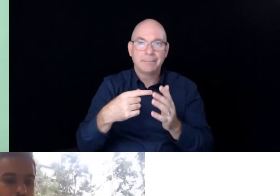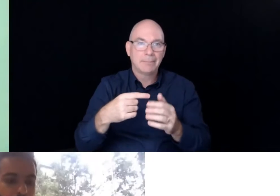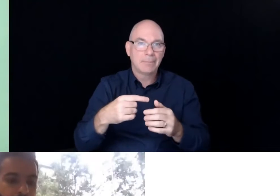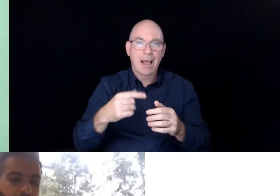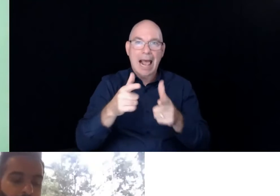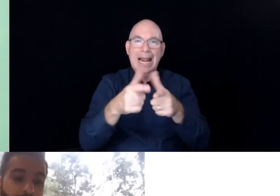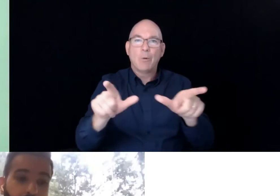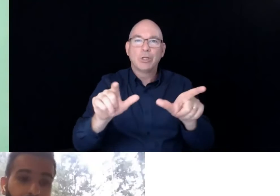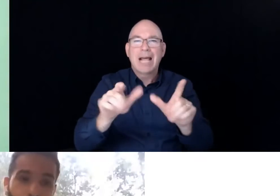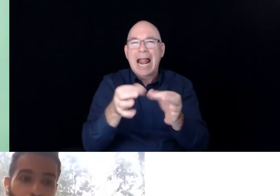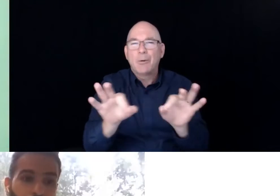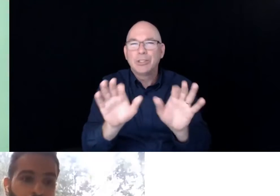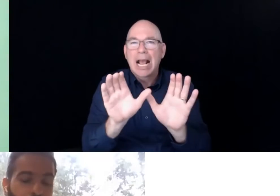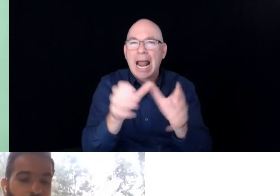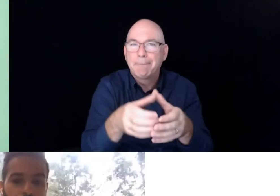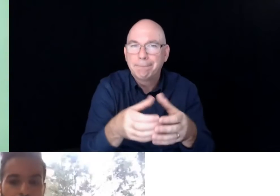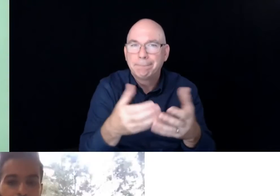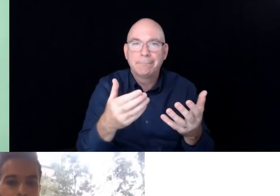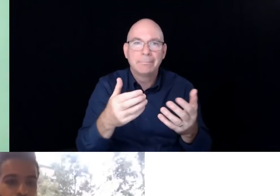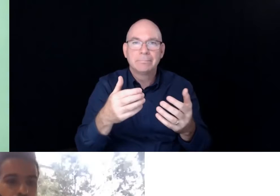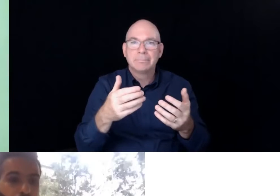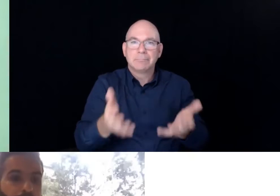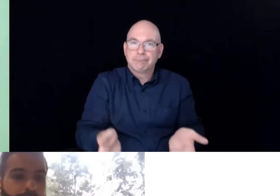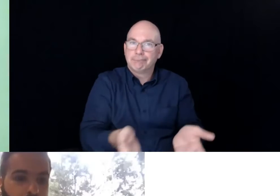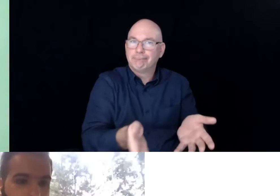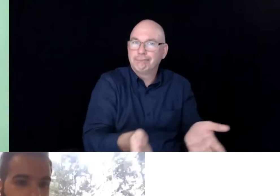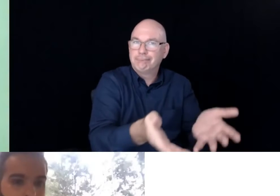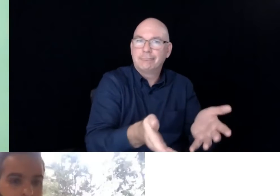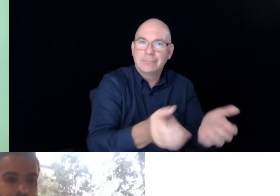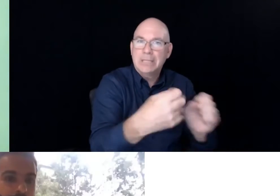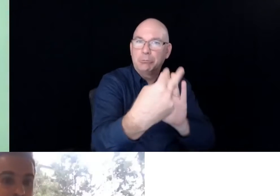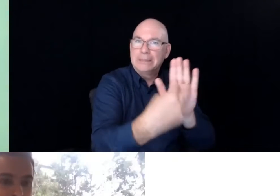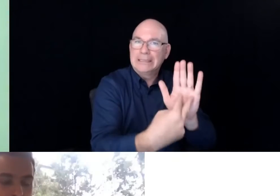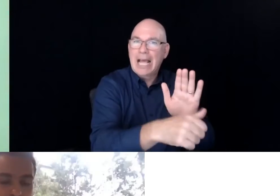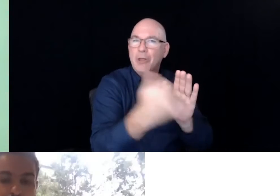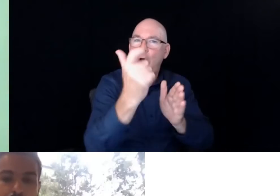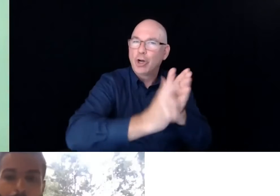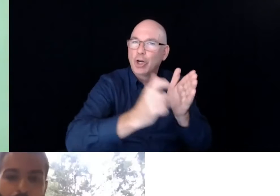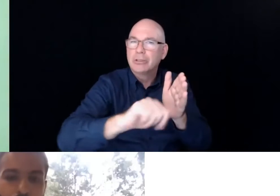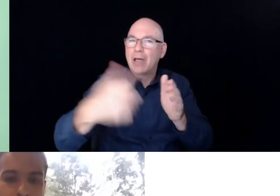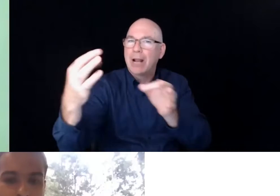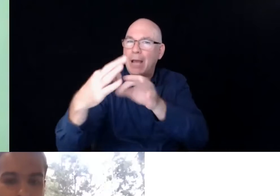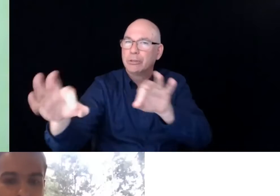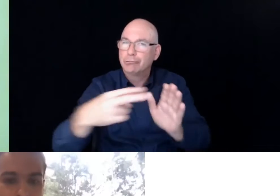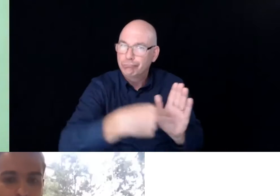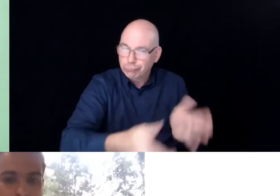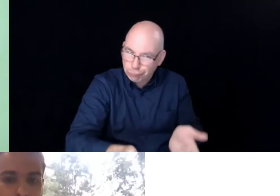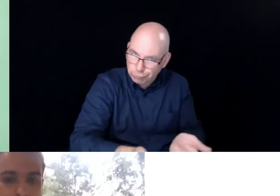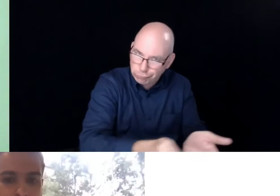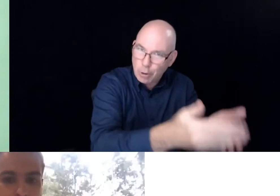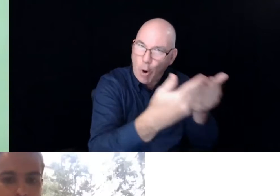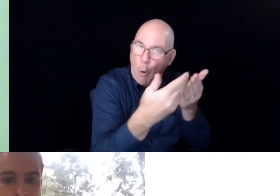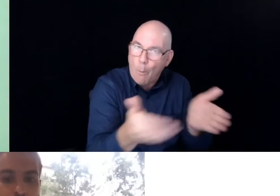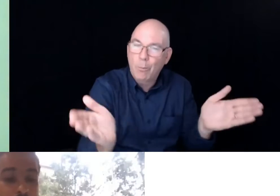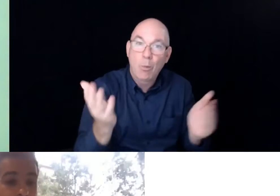and sessions to everyone, to let them like able to read other articles in other languages, because it was really difficult to